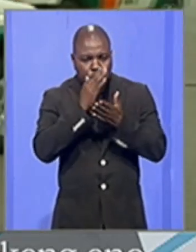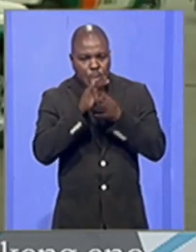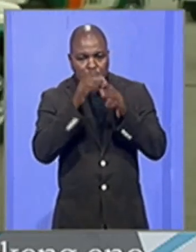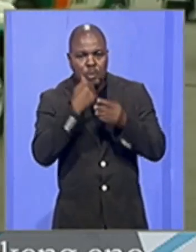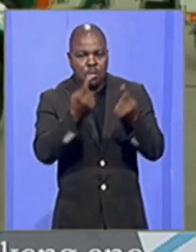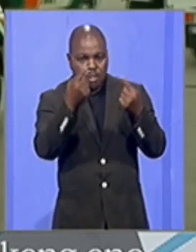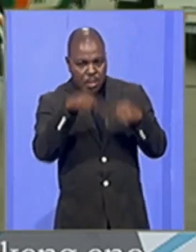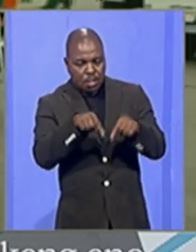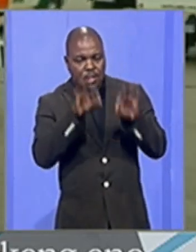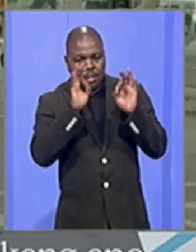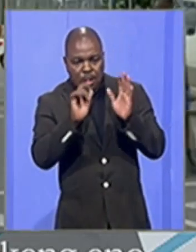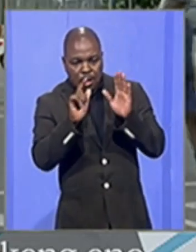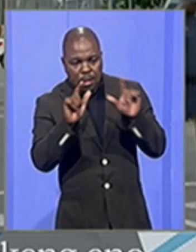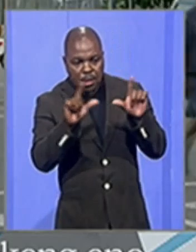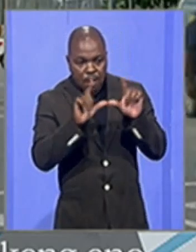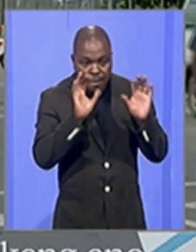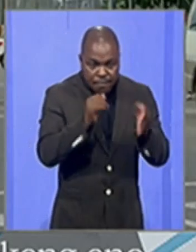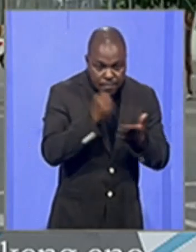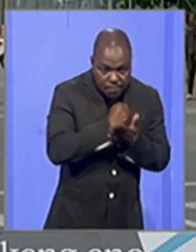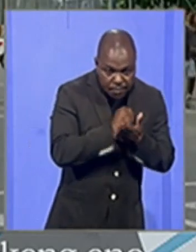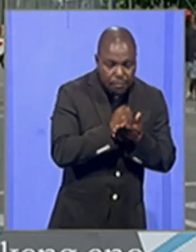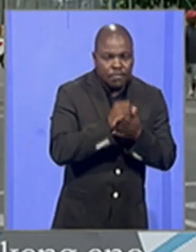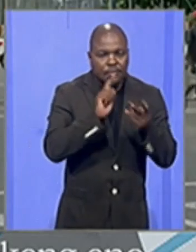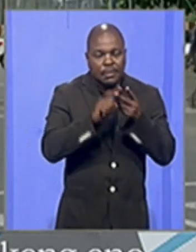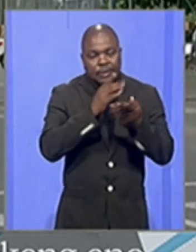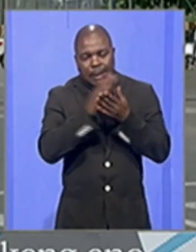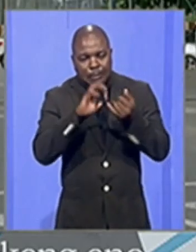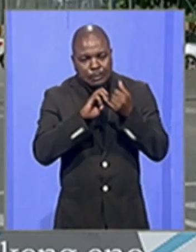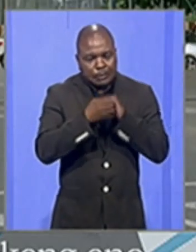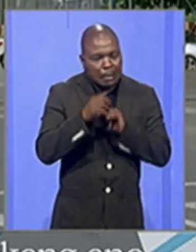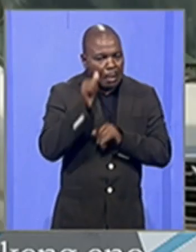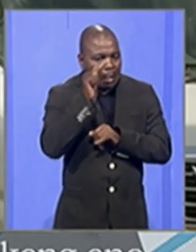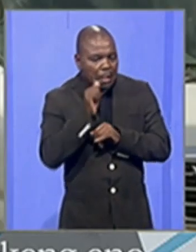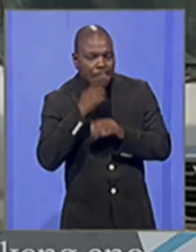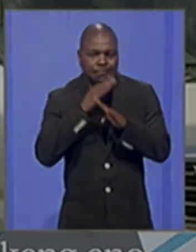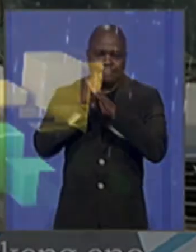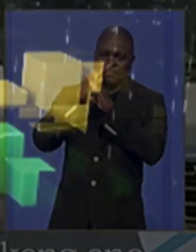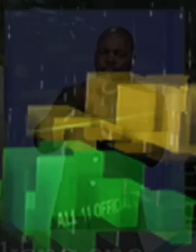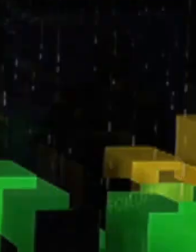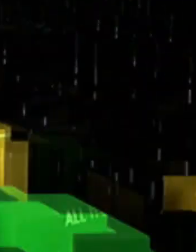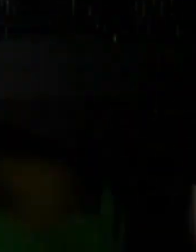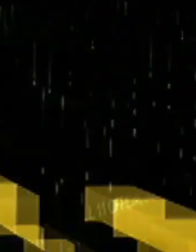entering legally, but at the same time, we deal with those that are trying to subvert the system.